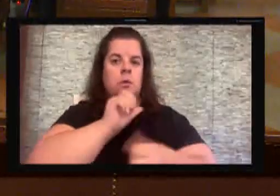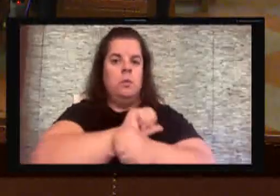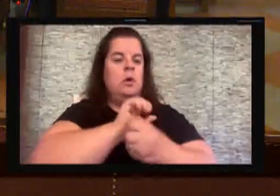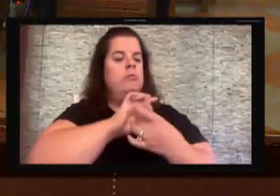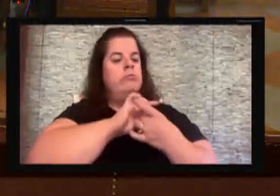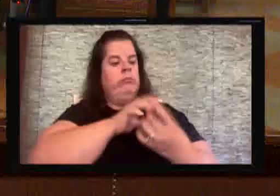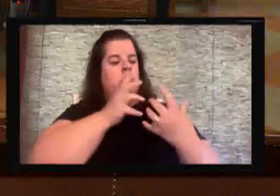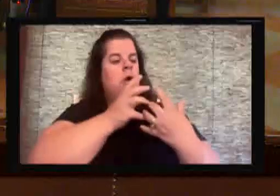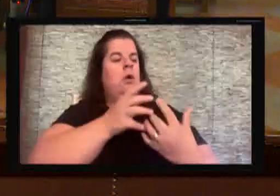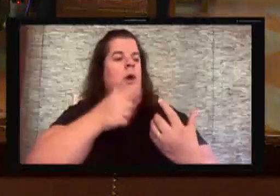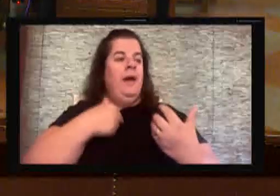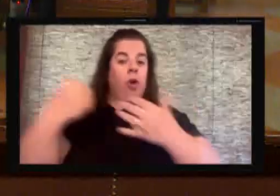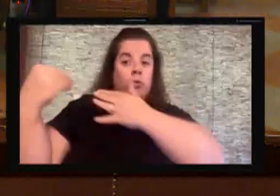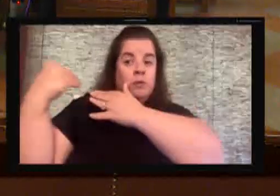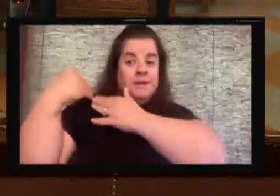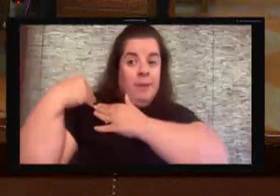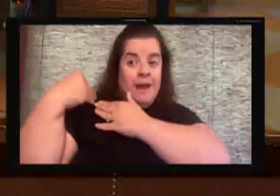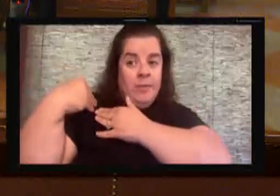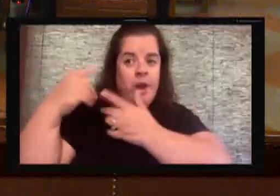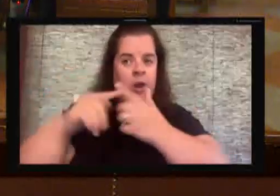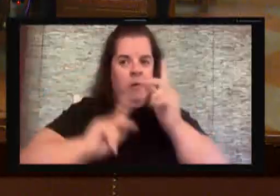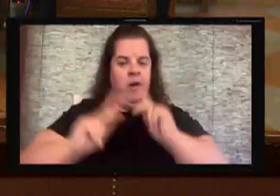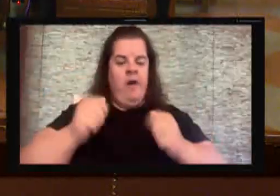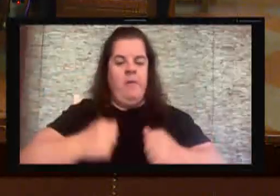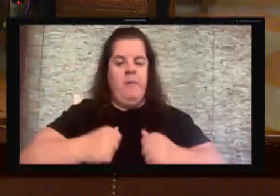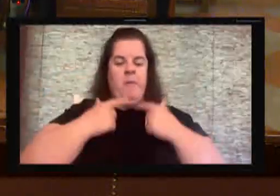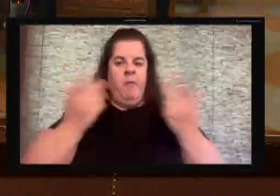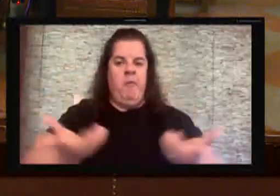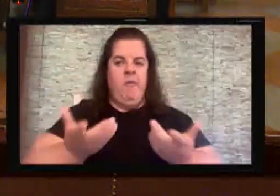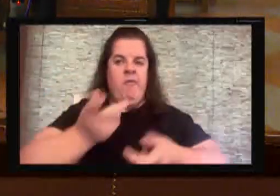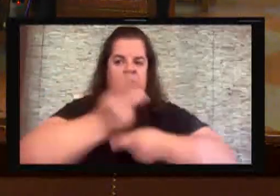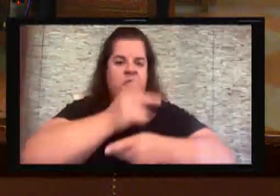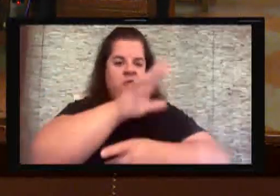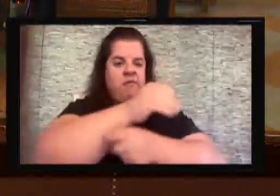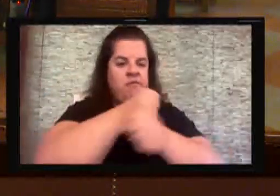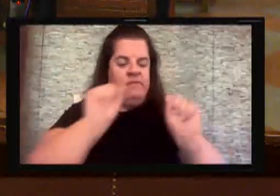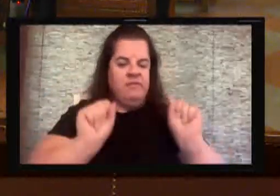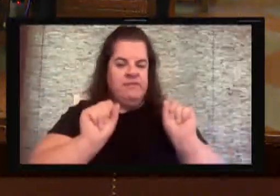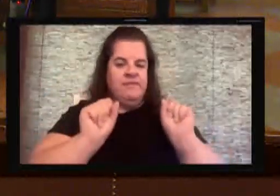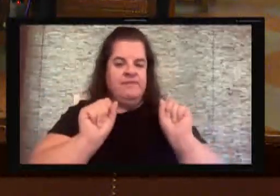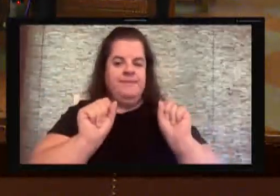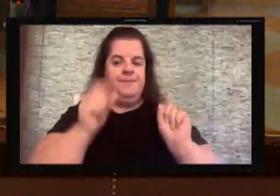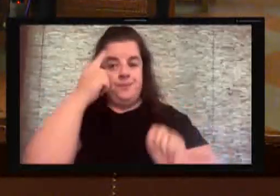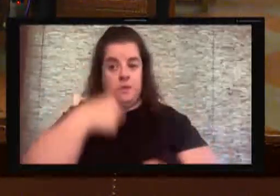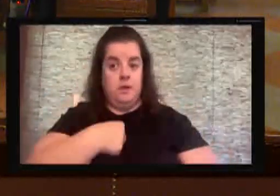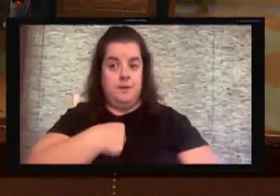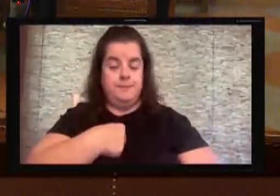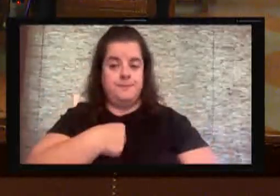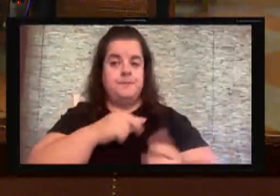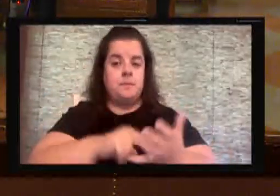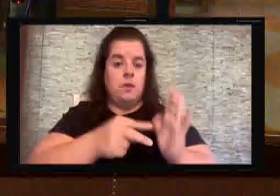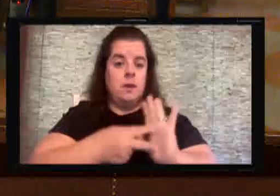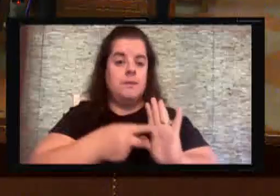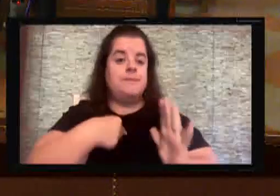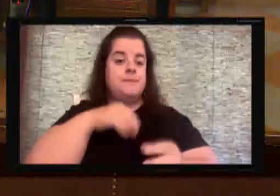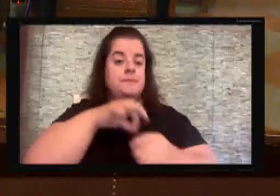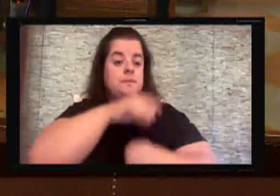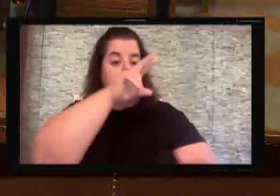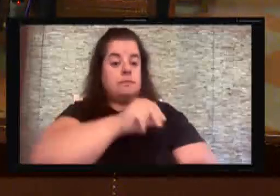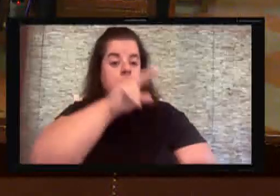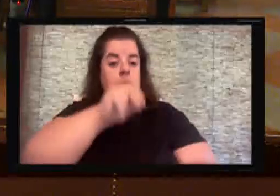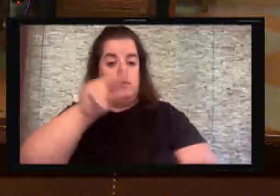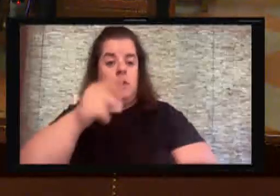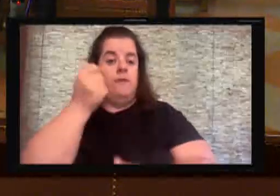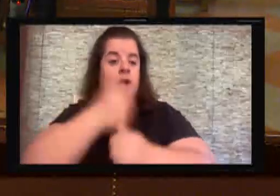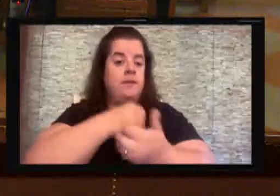We have a responsibility to the residents of the city of Pittsburgh to keep them safe. And so for me, if that means I vote no for every budget, if that means we